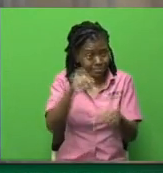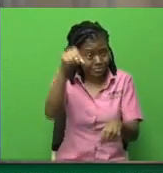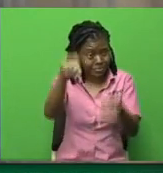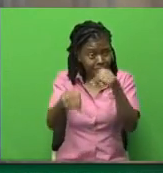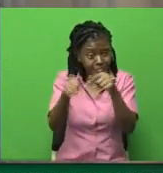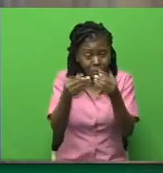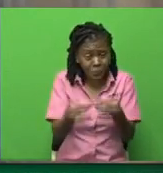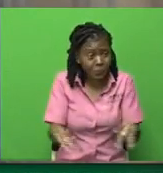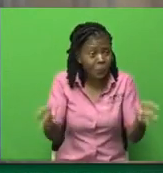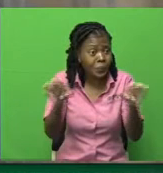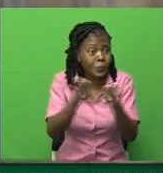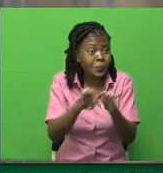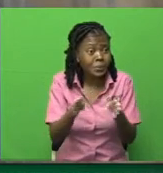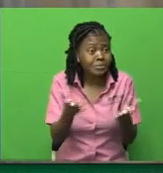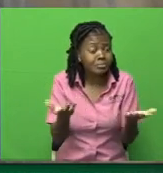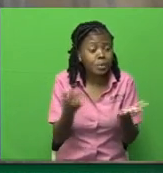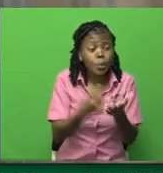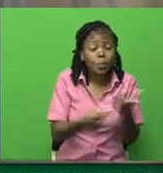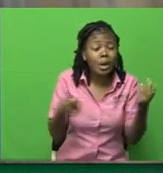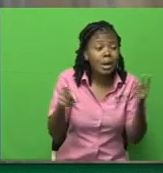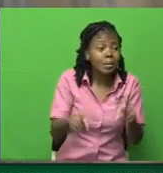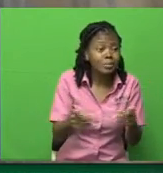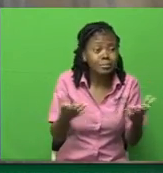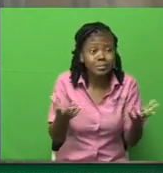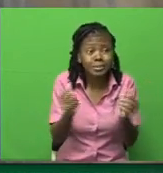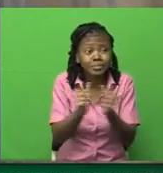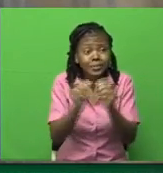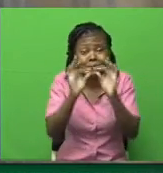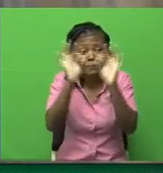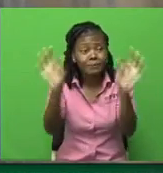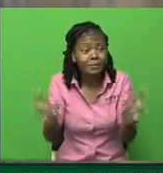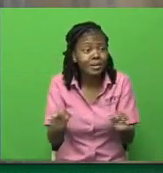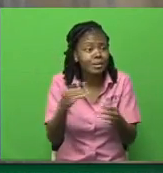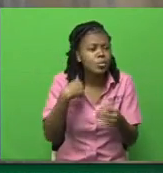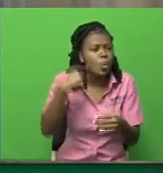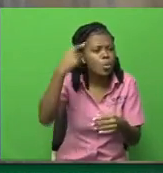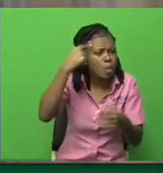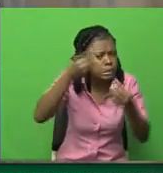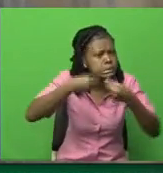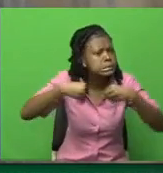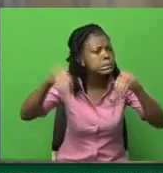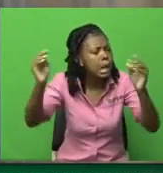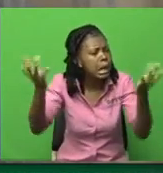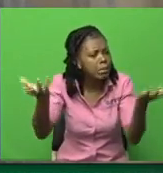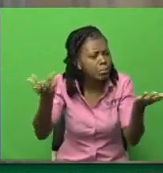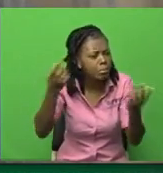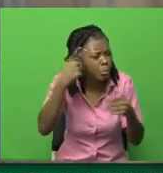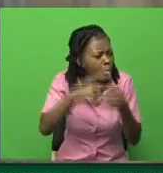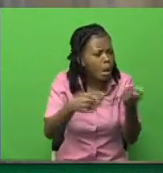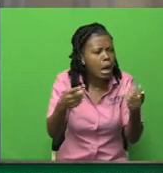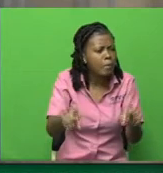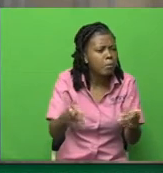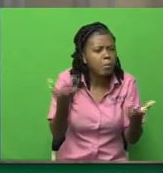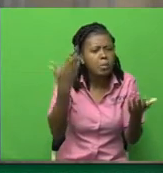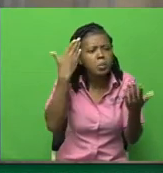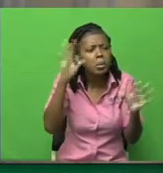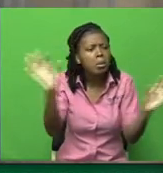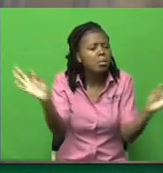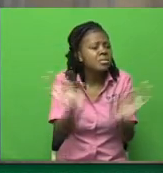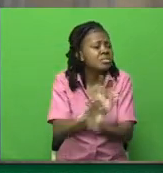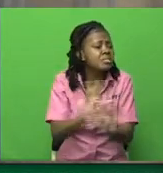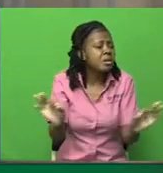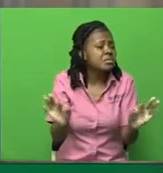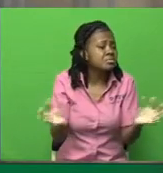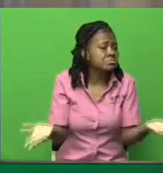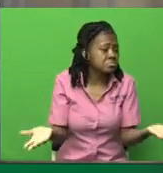what has happened with that Refinery we're supposed to sell that Refinery to someone what has happened we don't know anything further about it